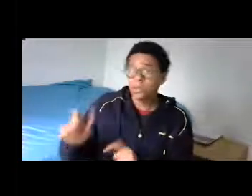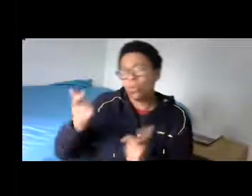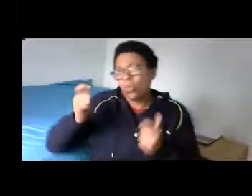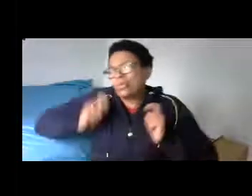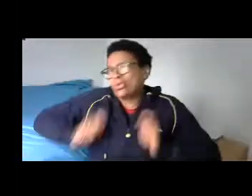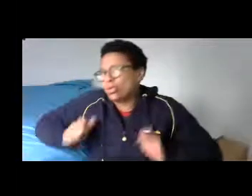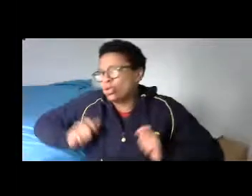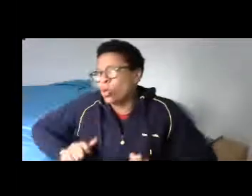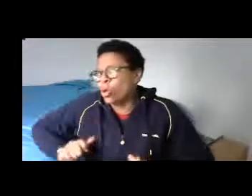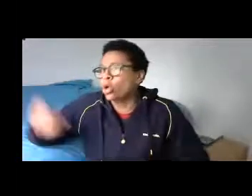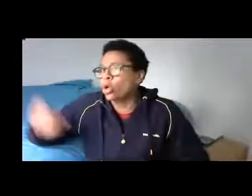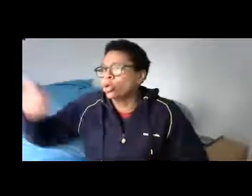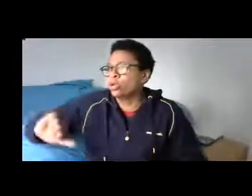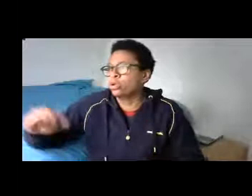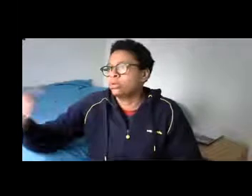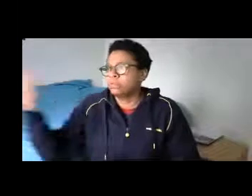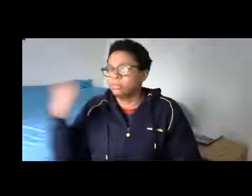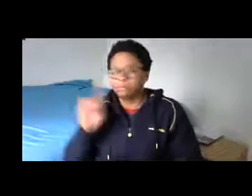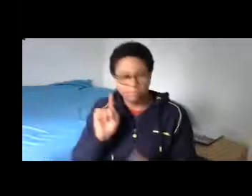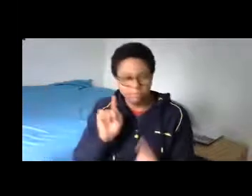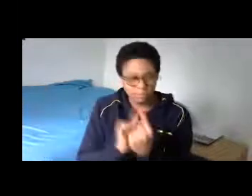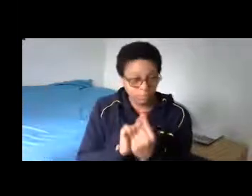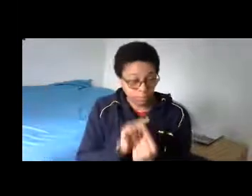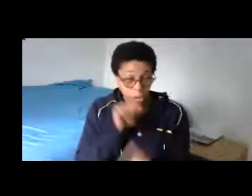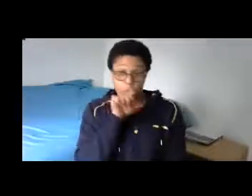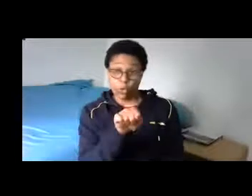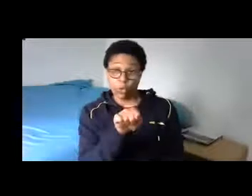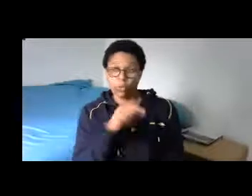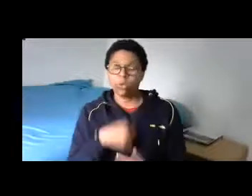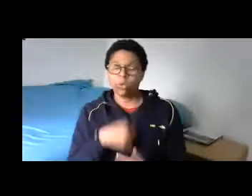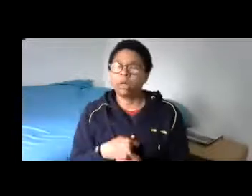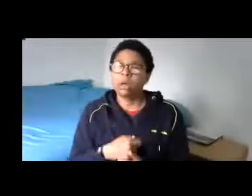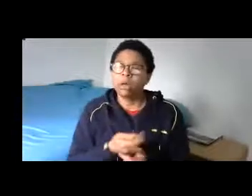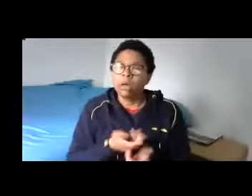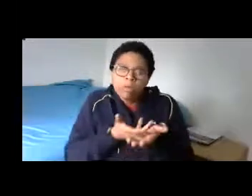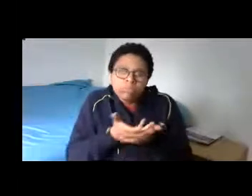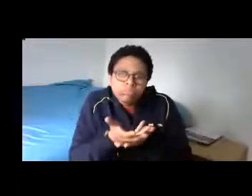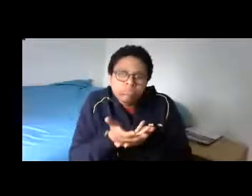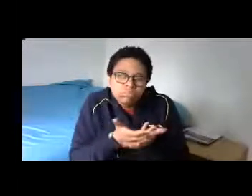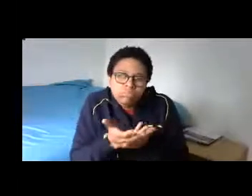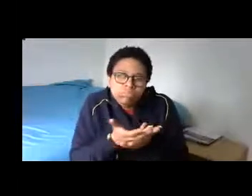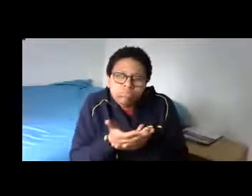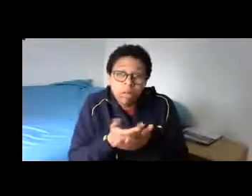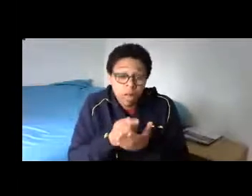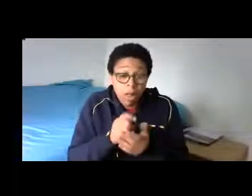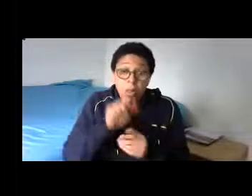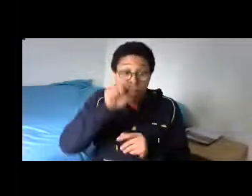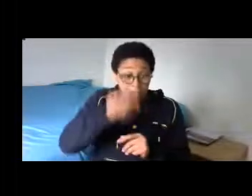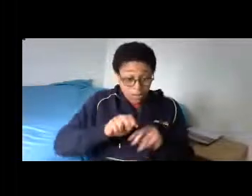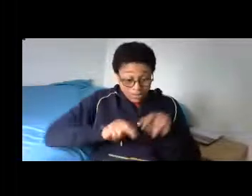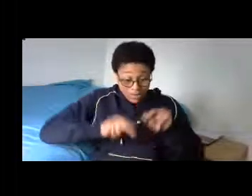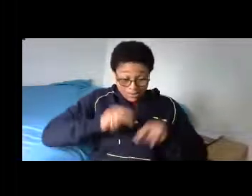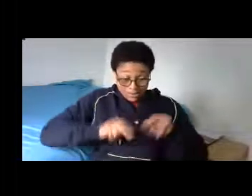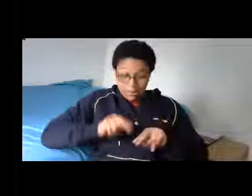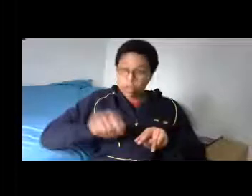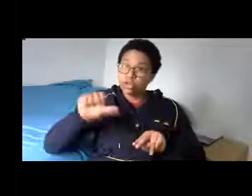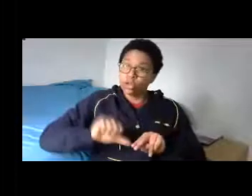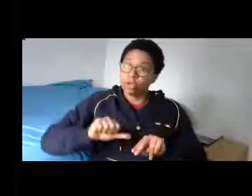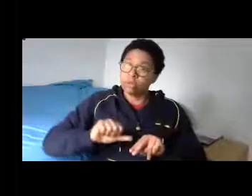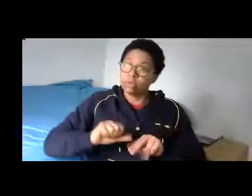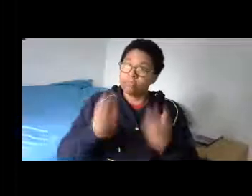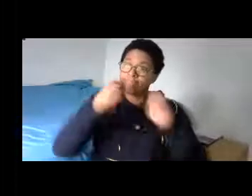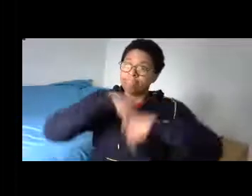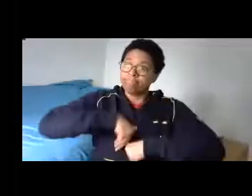during the assessment. It's important that assessor has the right skills. So the Care Act guidance talks about some